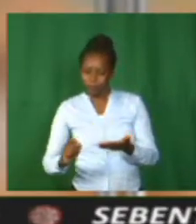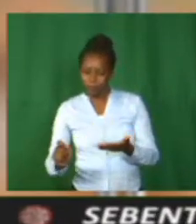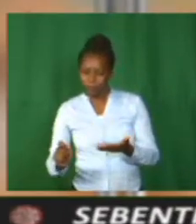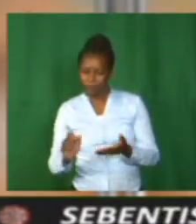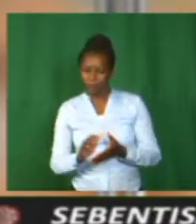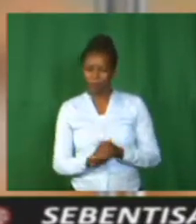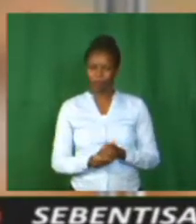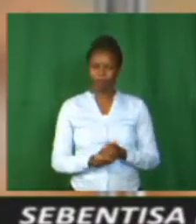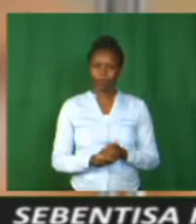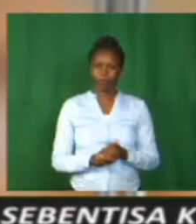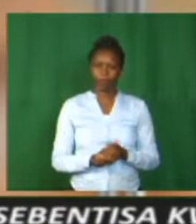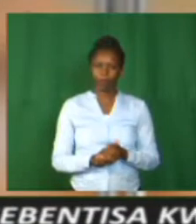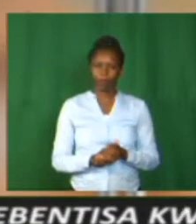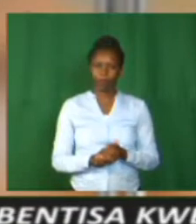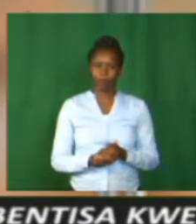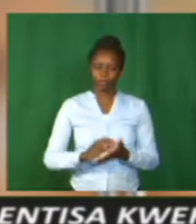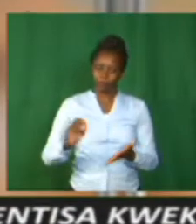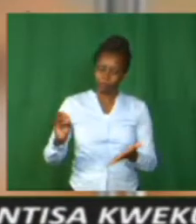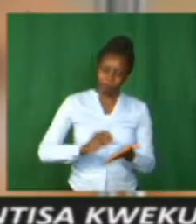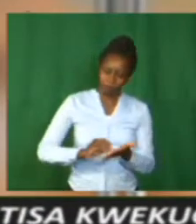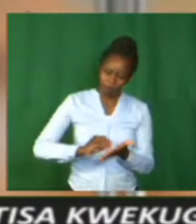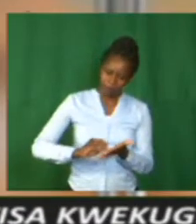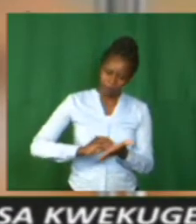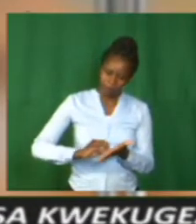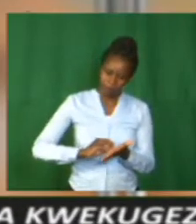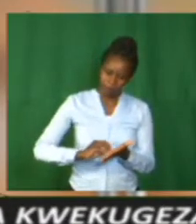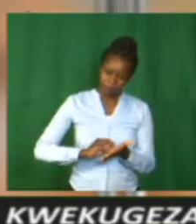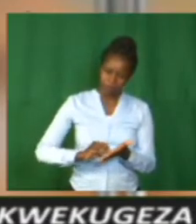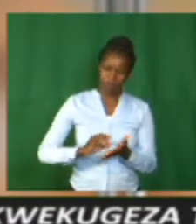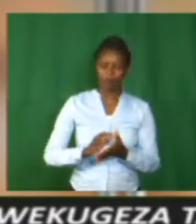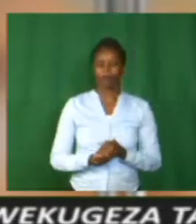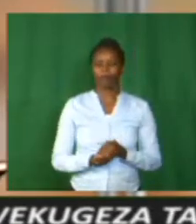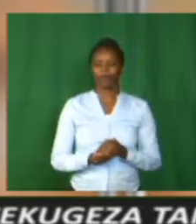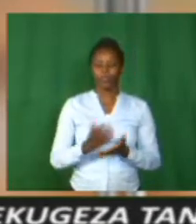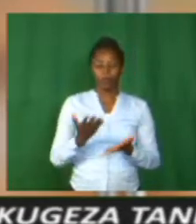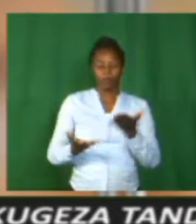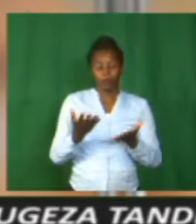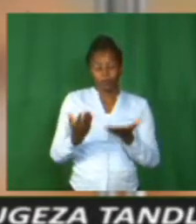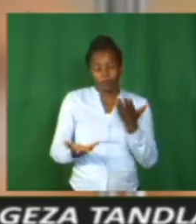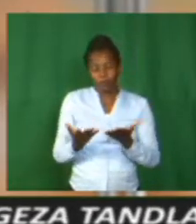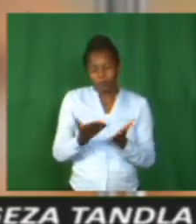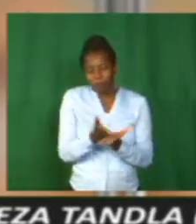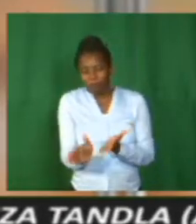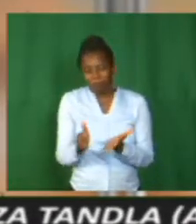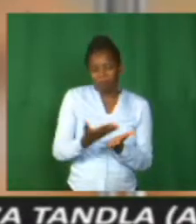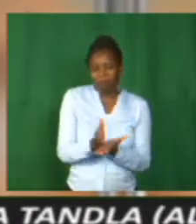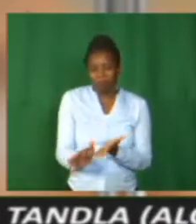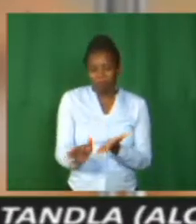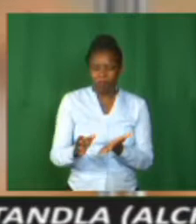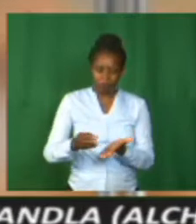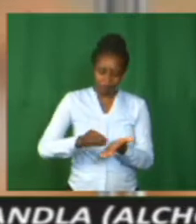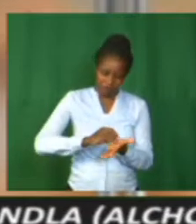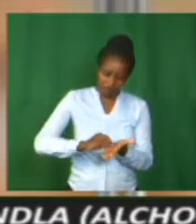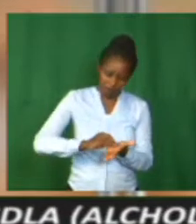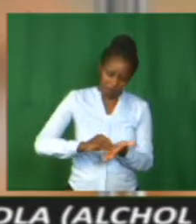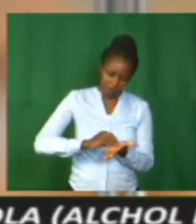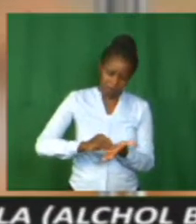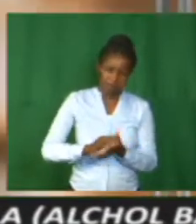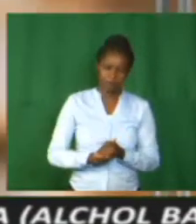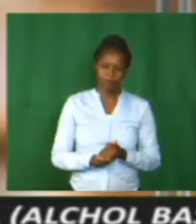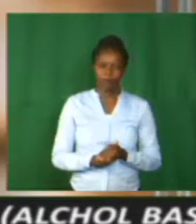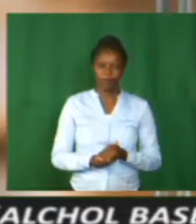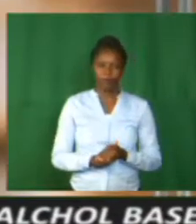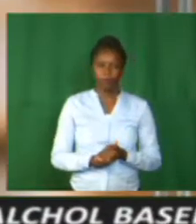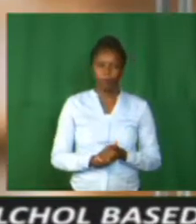an eraser, because we do anticipate that we'll be making mistakes there and there, so that it should be readily available.